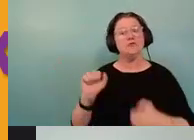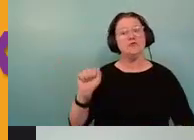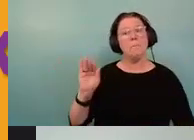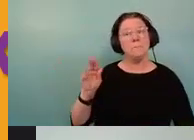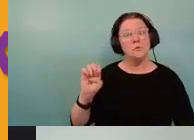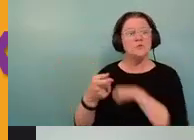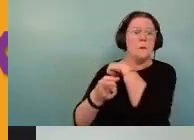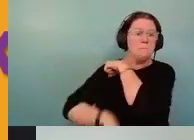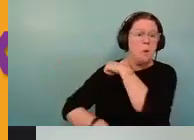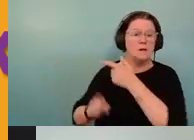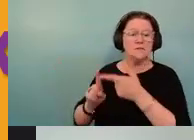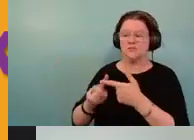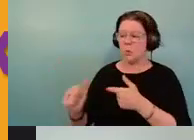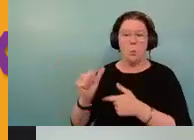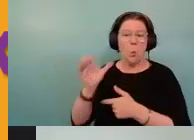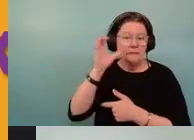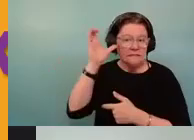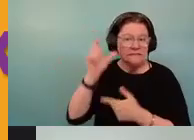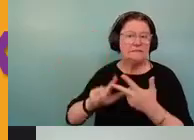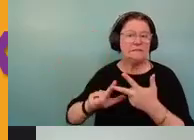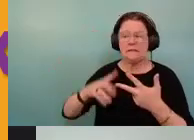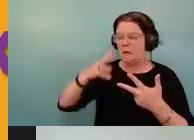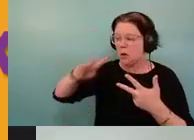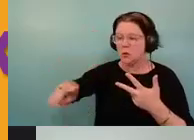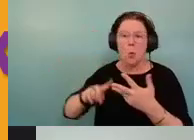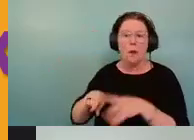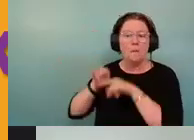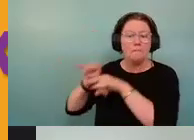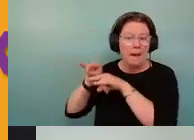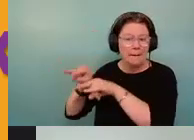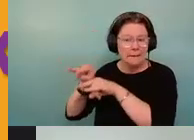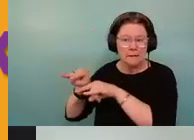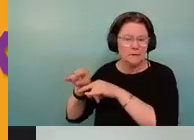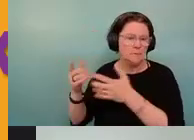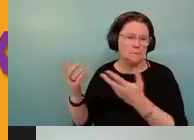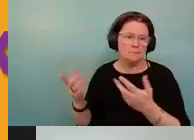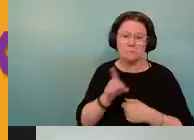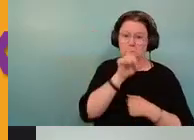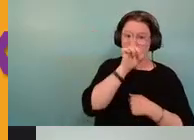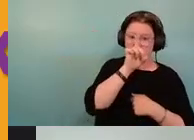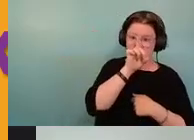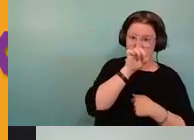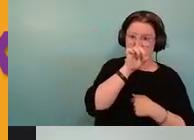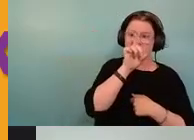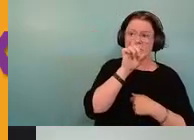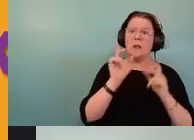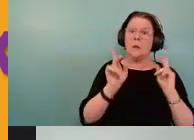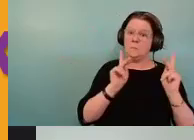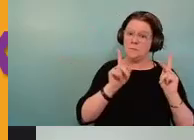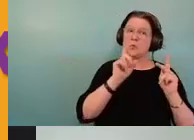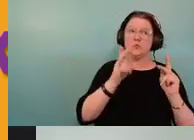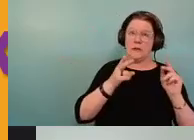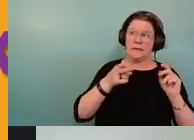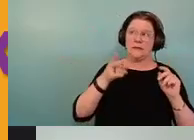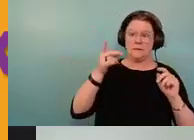punishing, refusing to listen to, ignoring, or mocking. I'm not going to name names, but we have some people in pretty high places